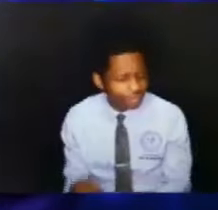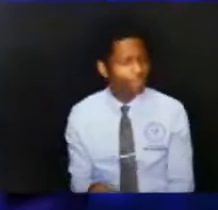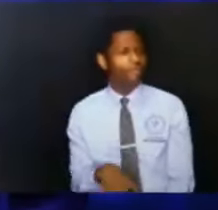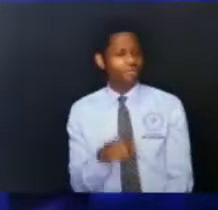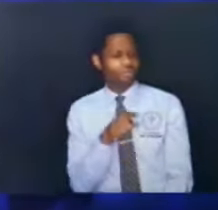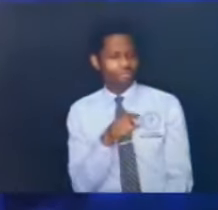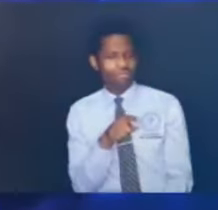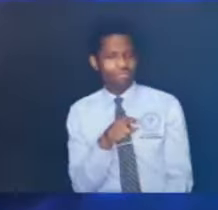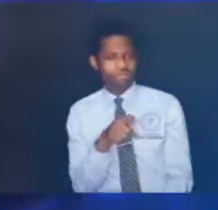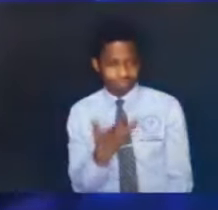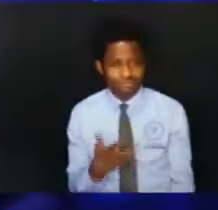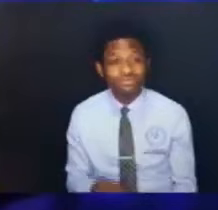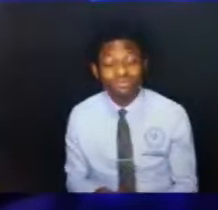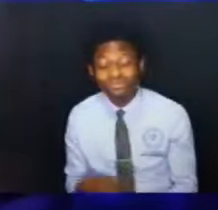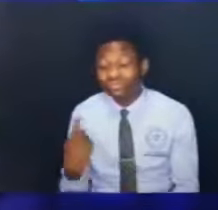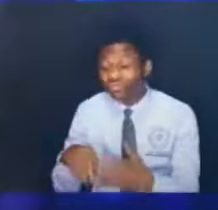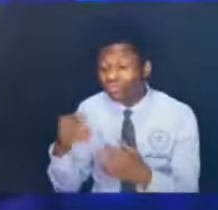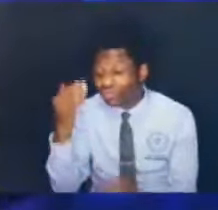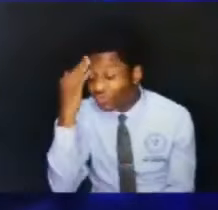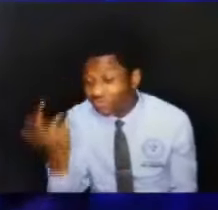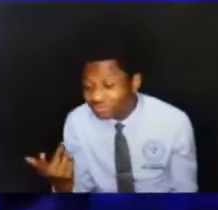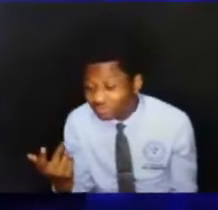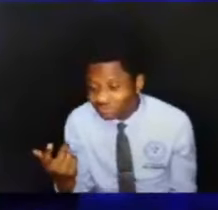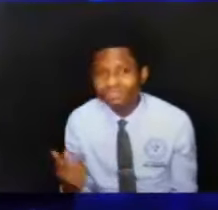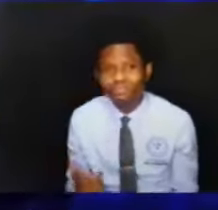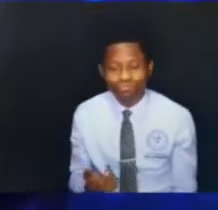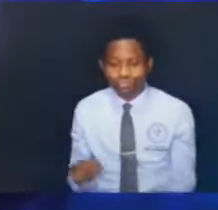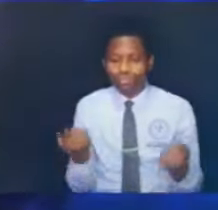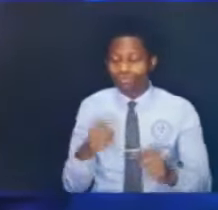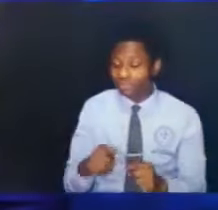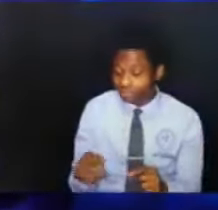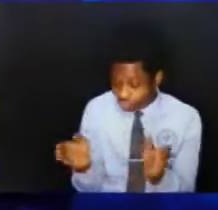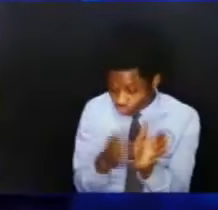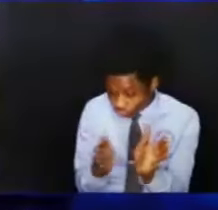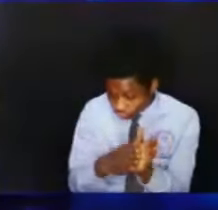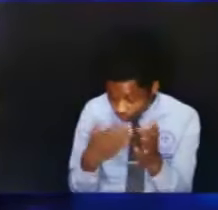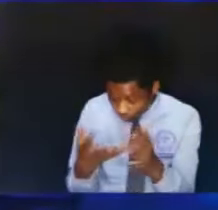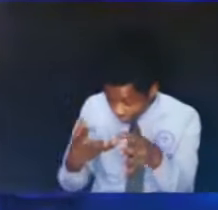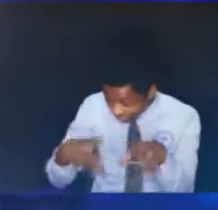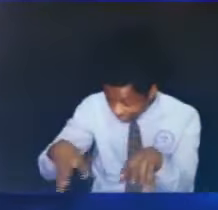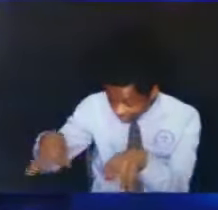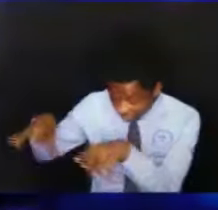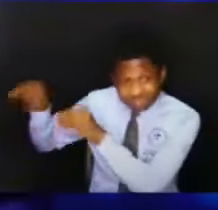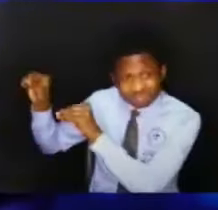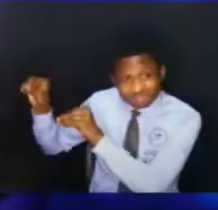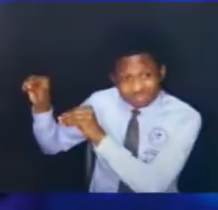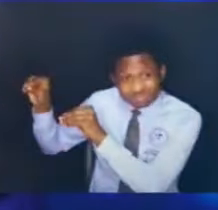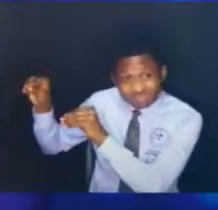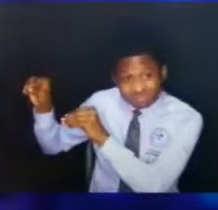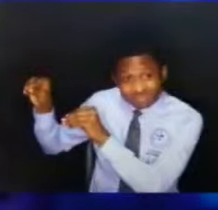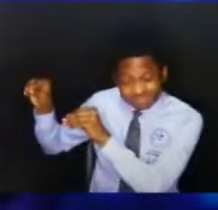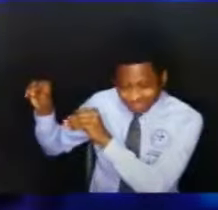appeared you know what when he was leaving that school he stole a